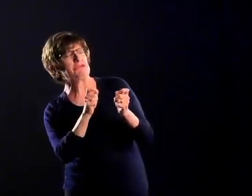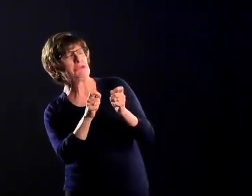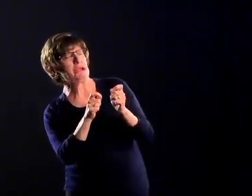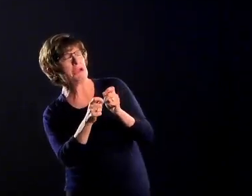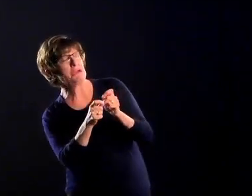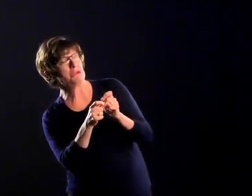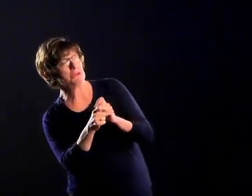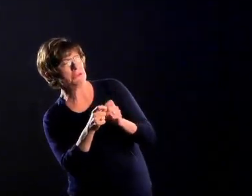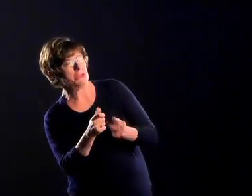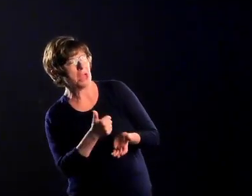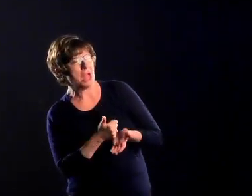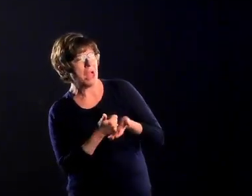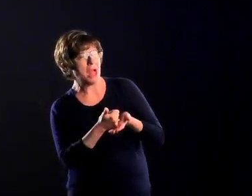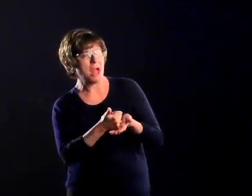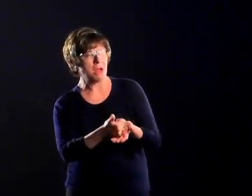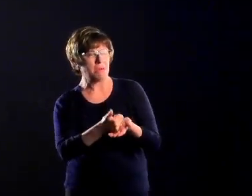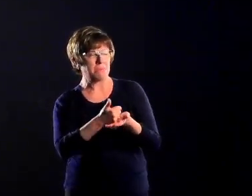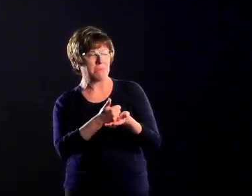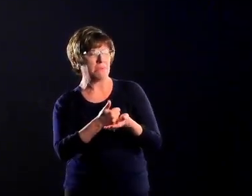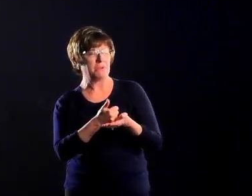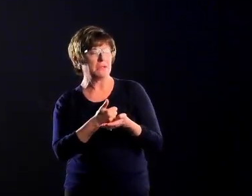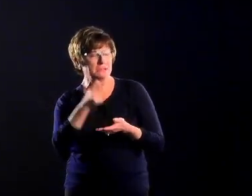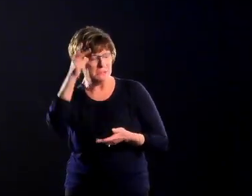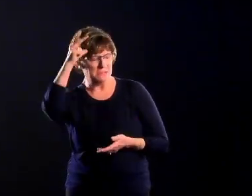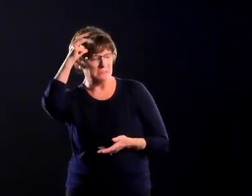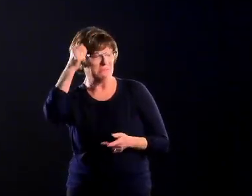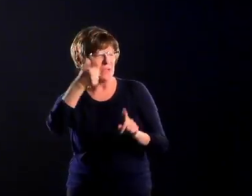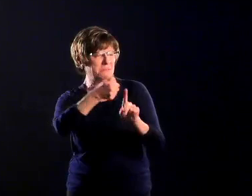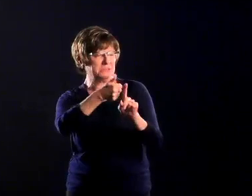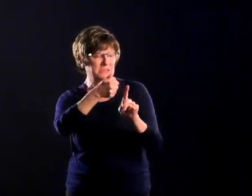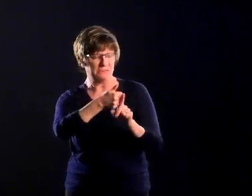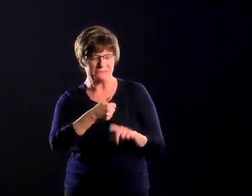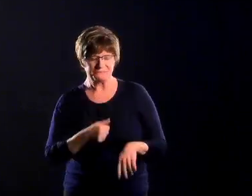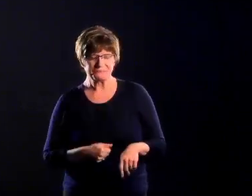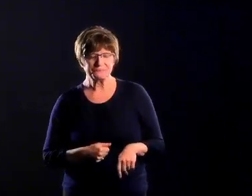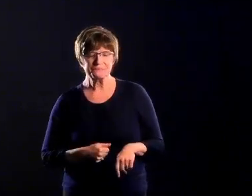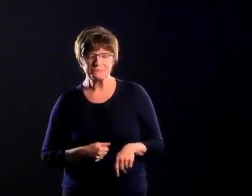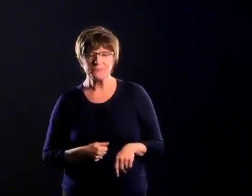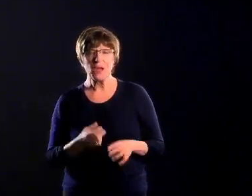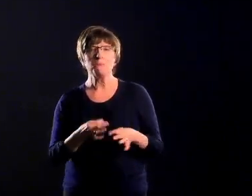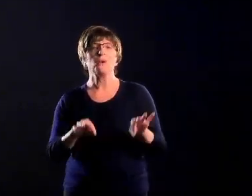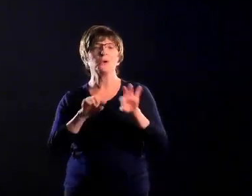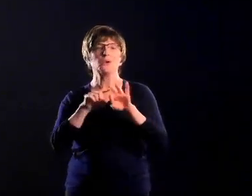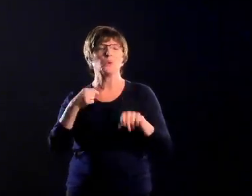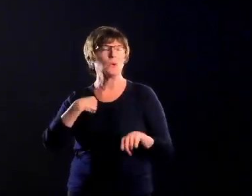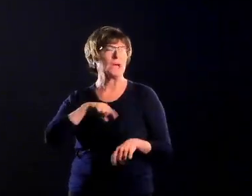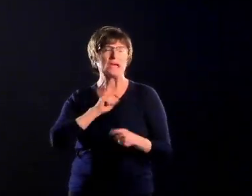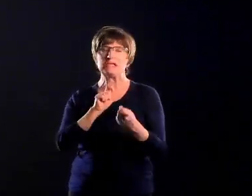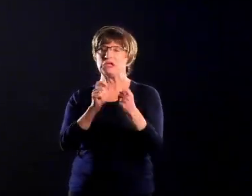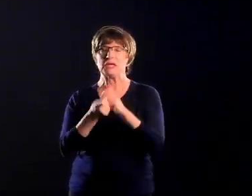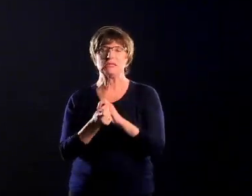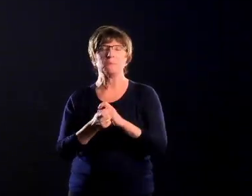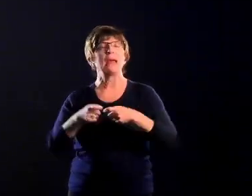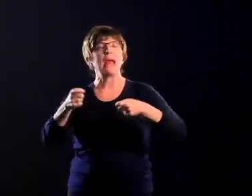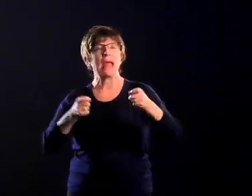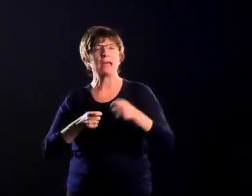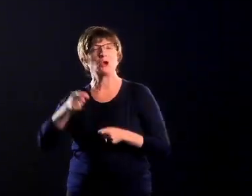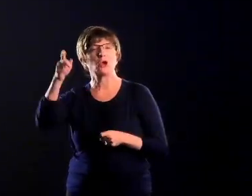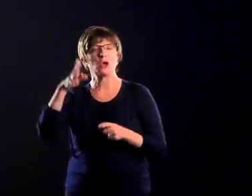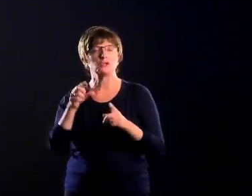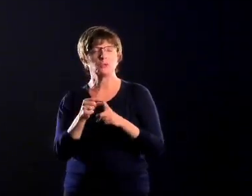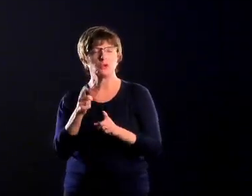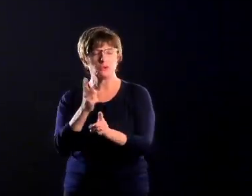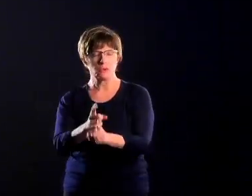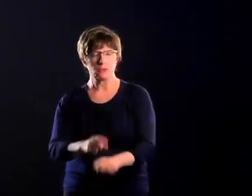cause. And it's important that we don't twist it at all, but we handle God's word correctly.